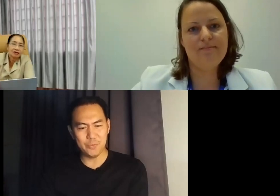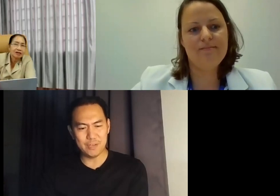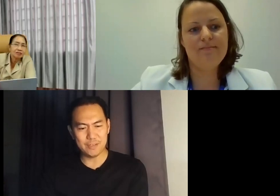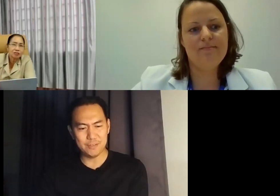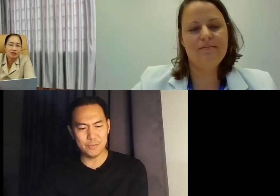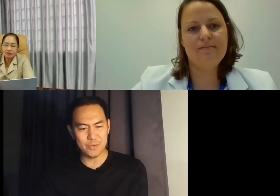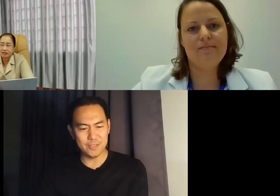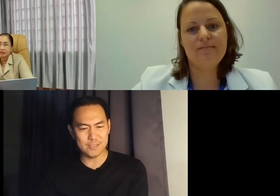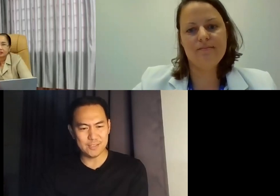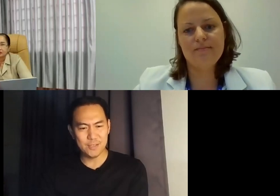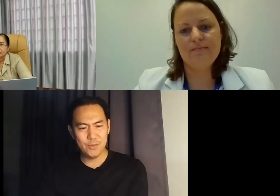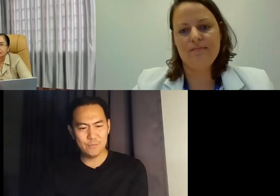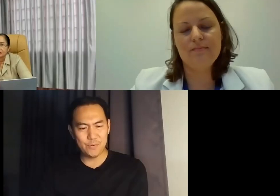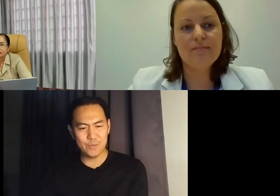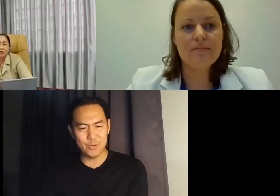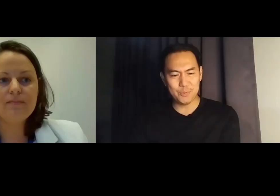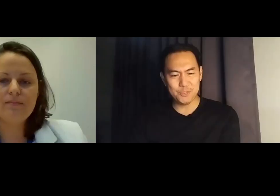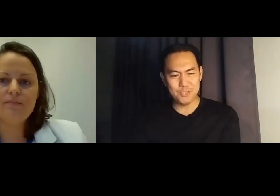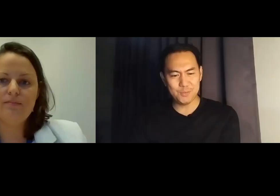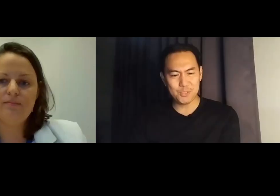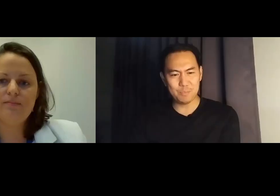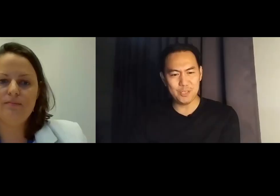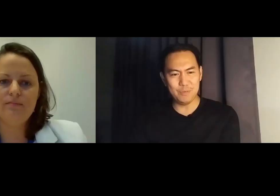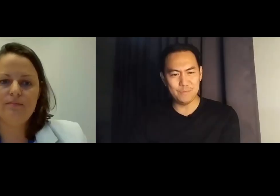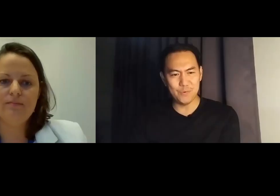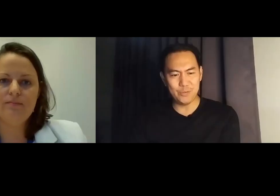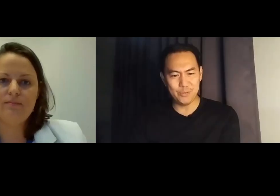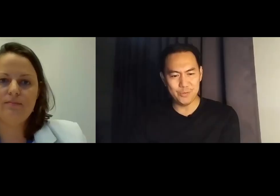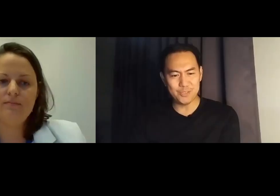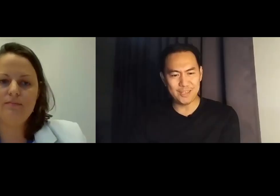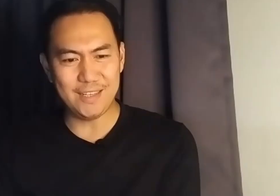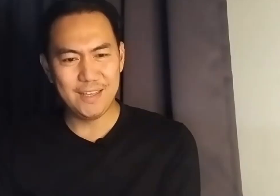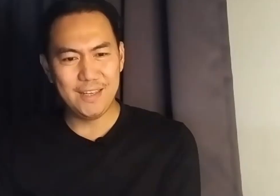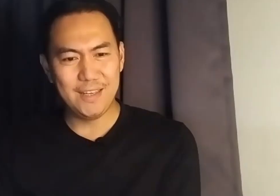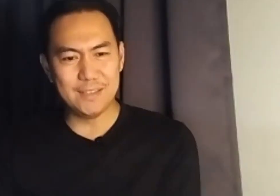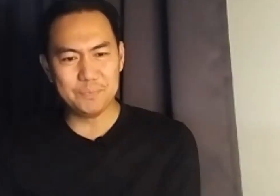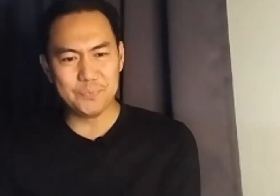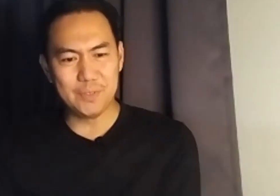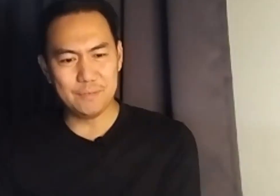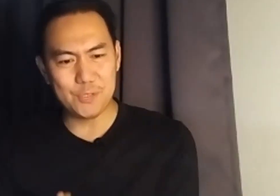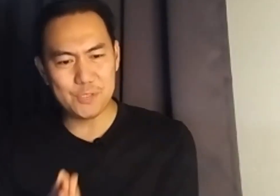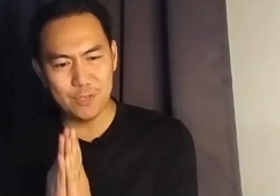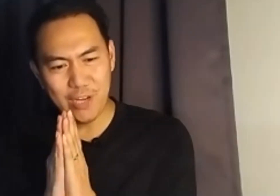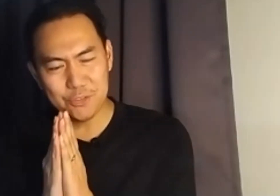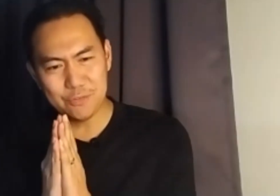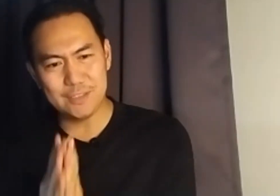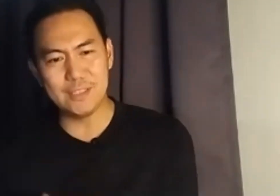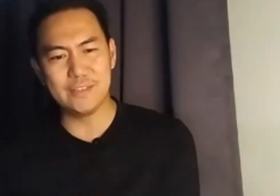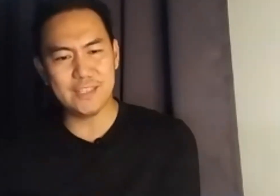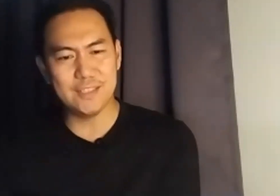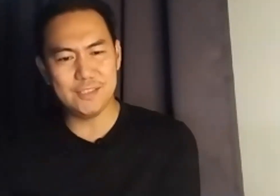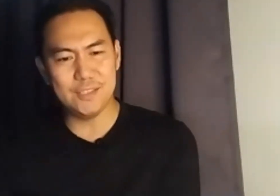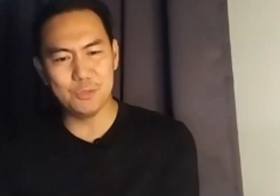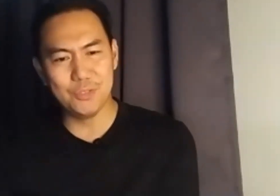to WinRAC and the organizers for the opportunity to speak before you today. First of all, I'd like to greet